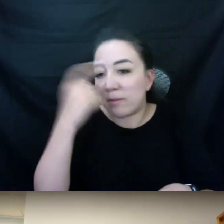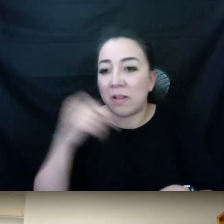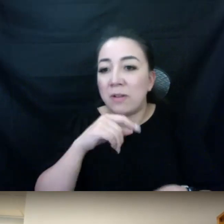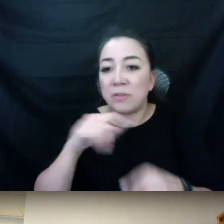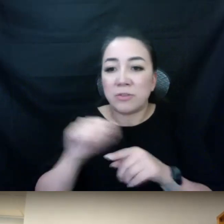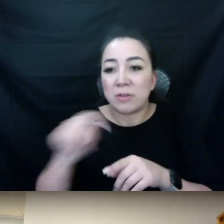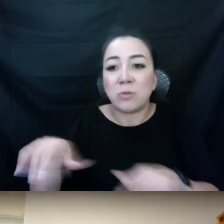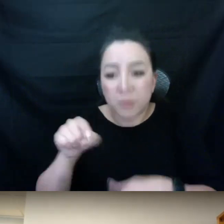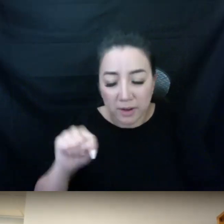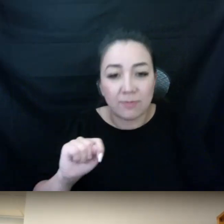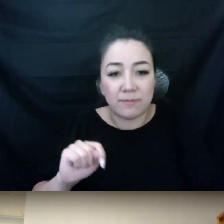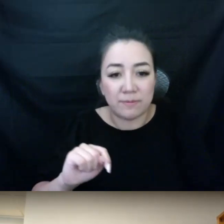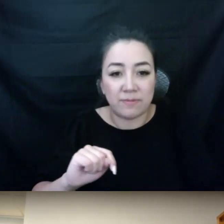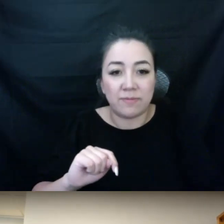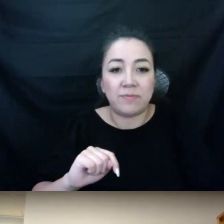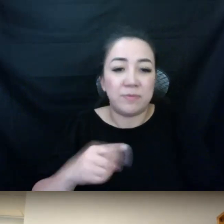it.